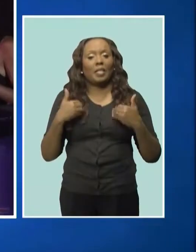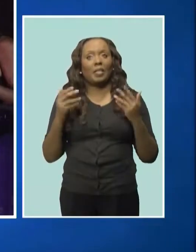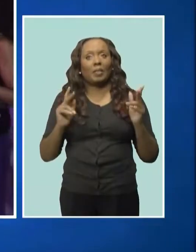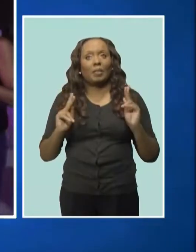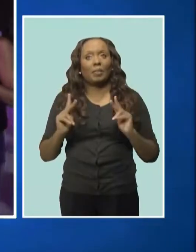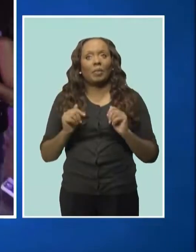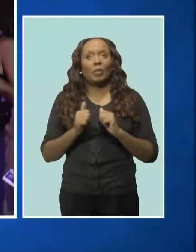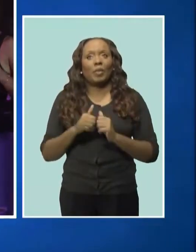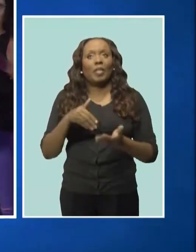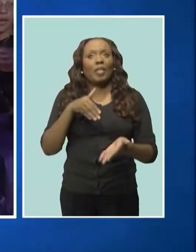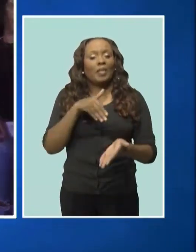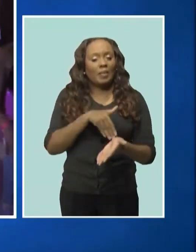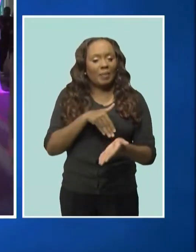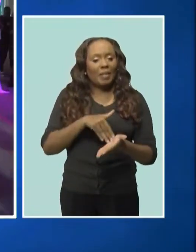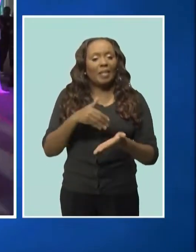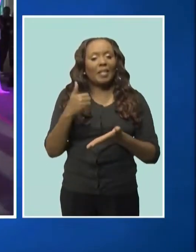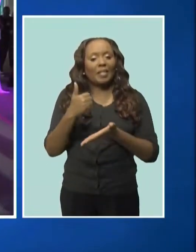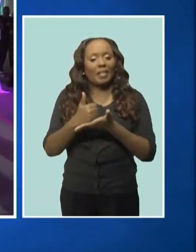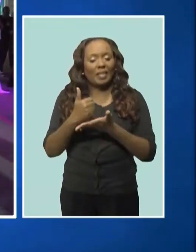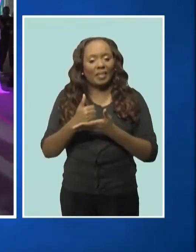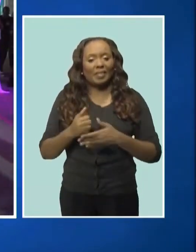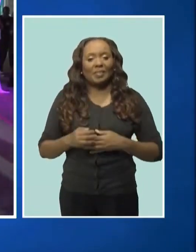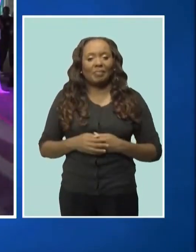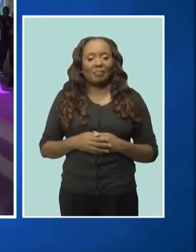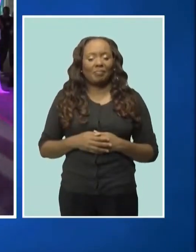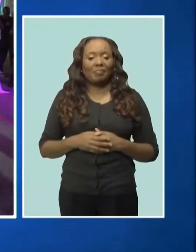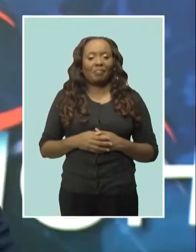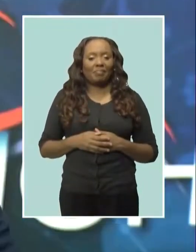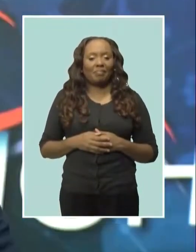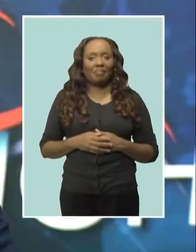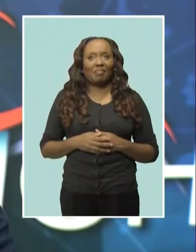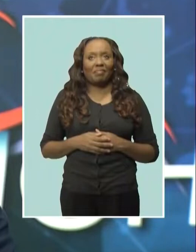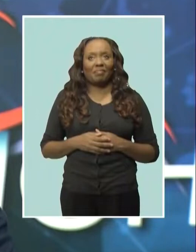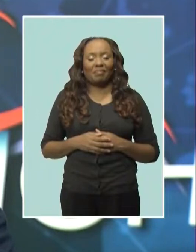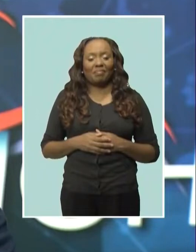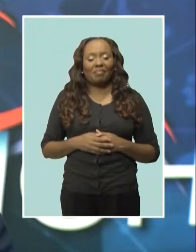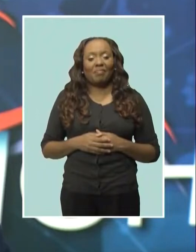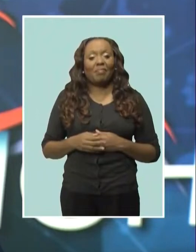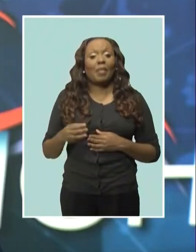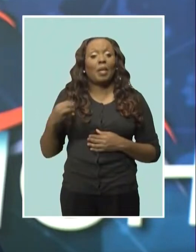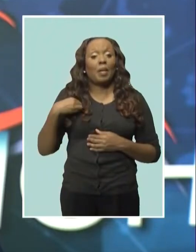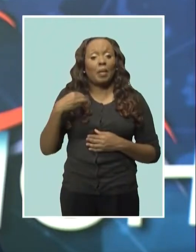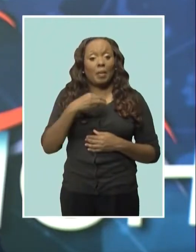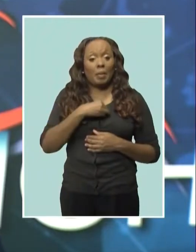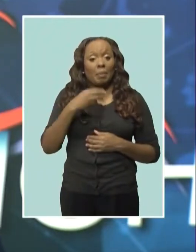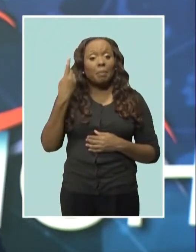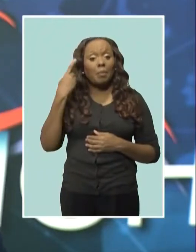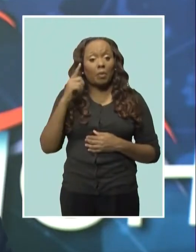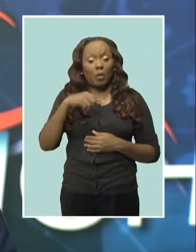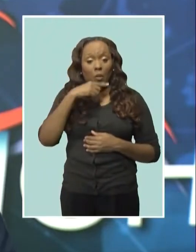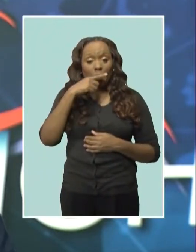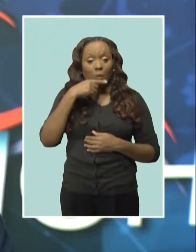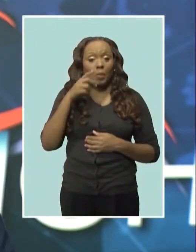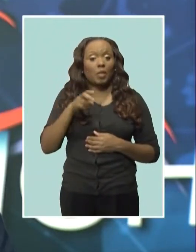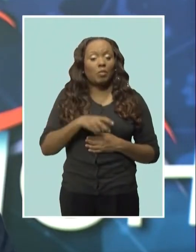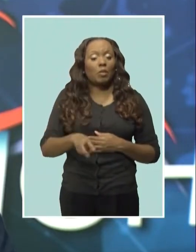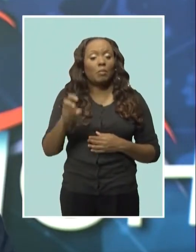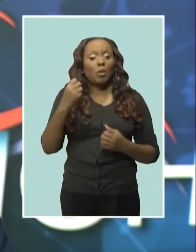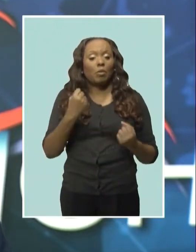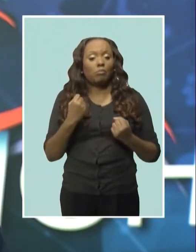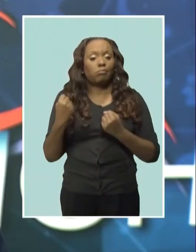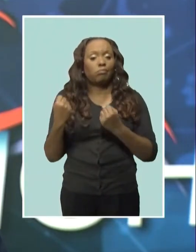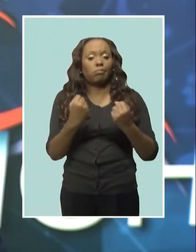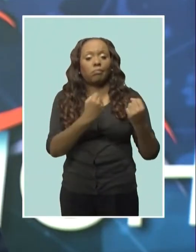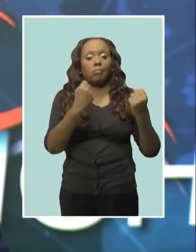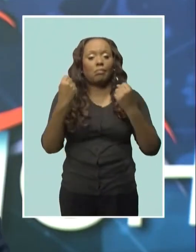help. Trevor Thorpe for the Business Report. Members of the Alliance Owners of Public Transport have given the